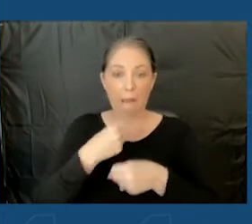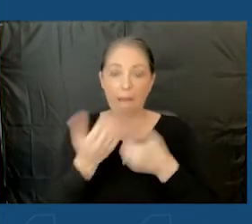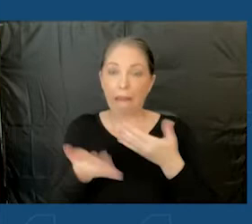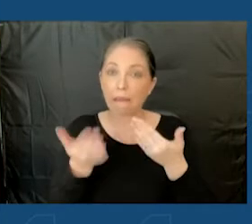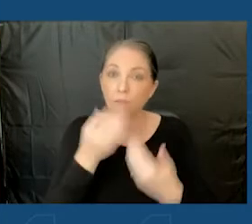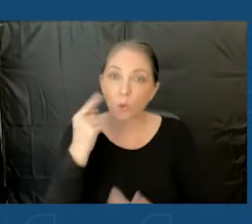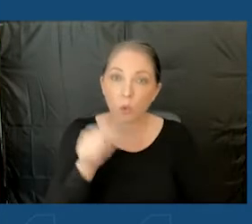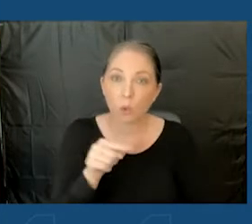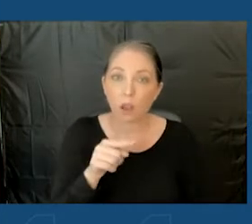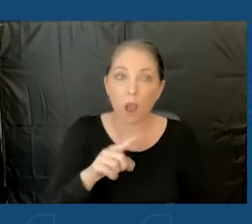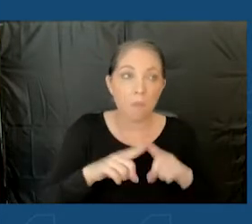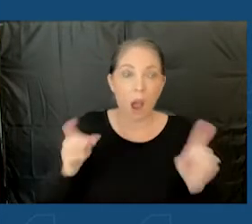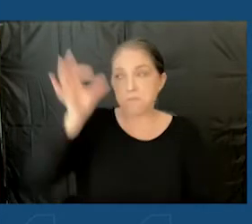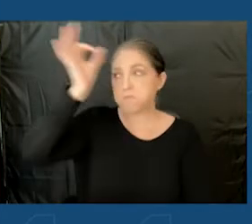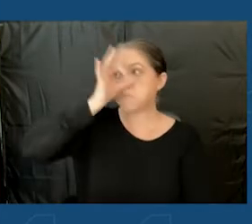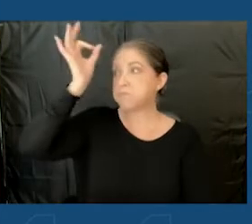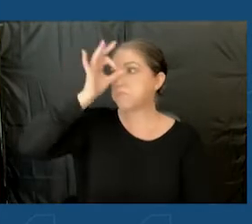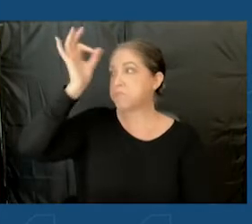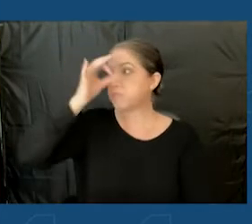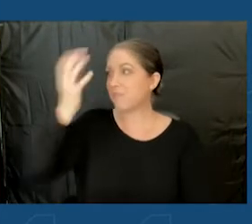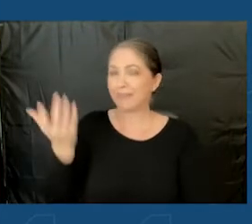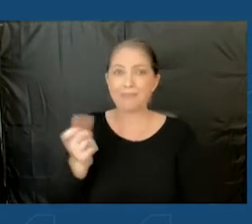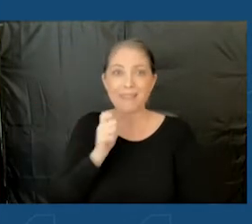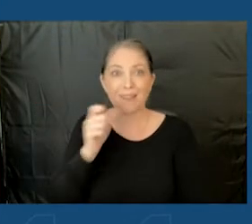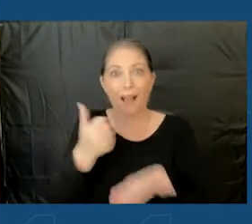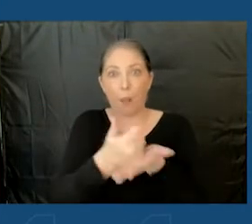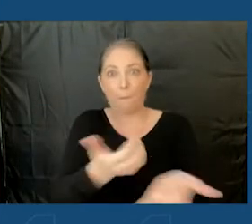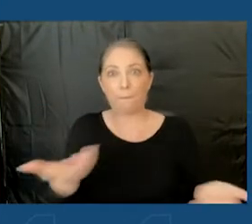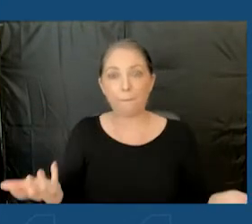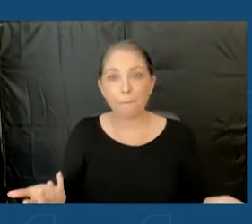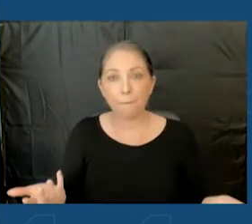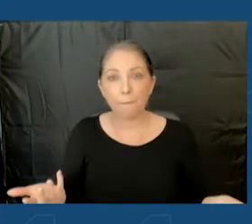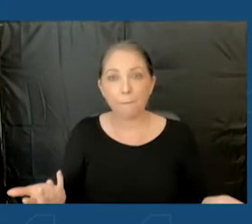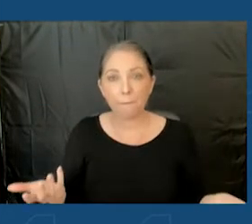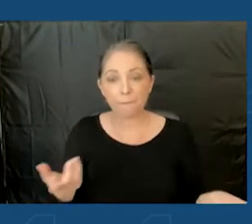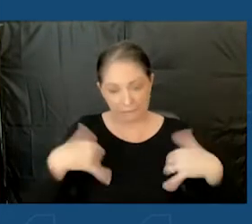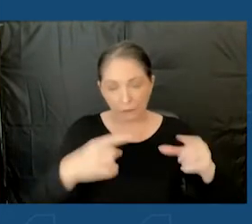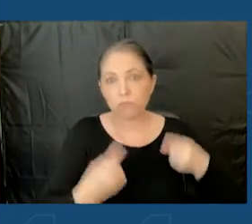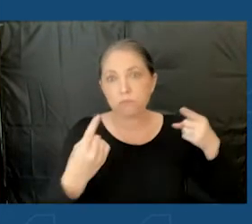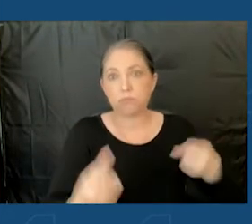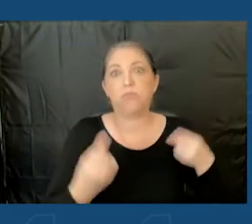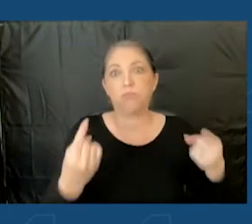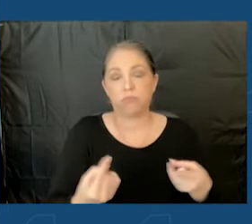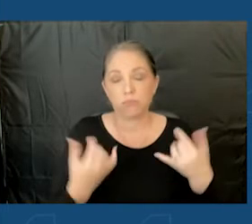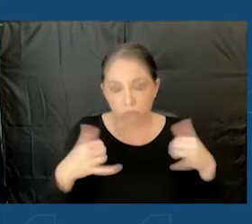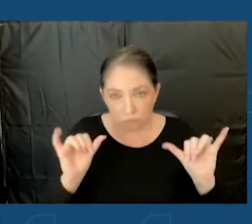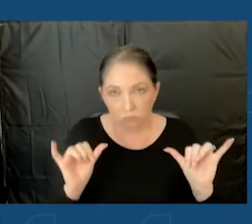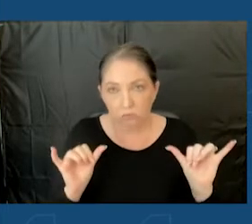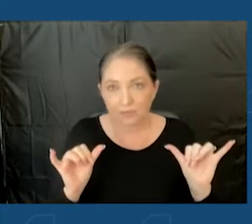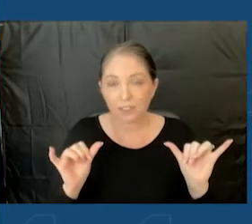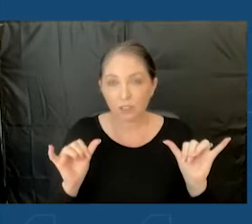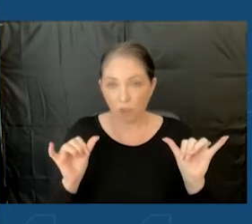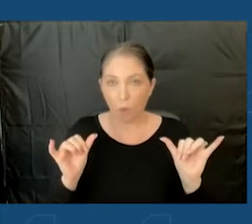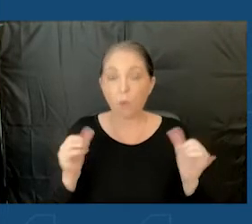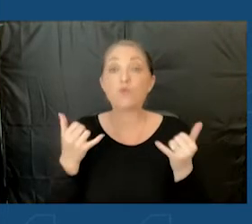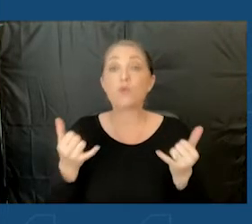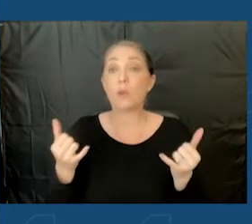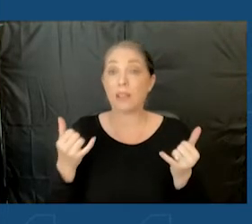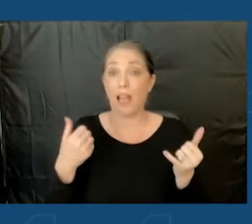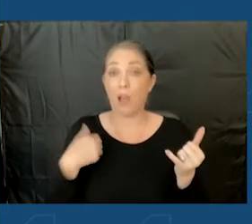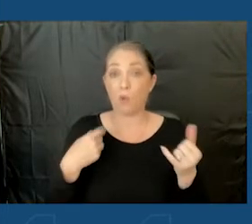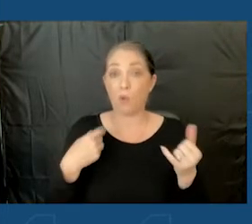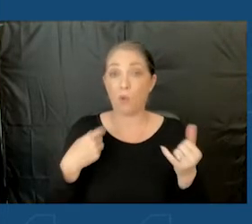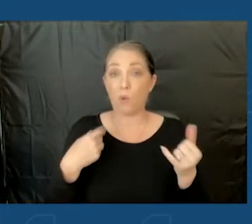don't know about it, it doesn't matter. It hasn't helped them. They're still struggling out there. So we're launching a multimedia